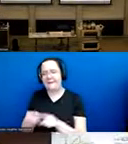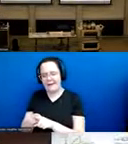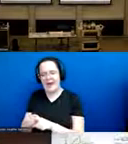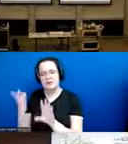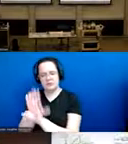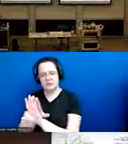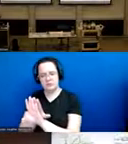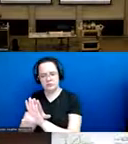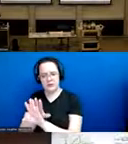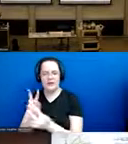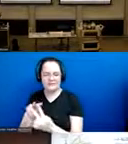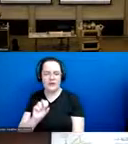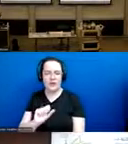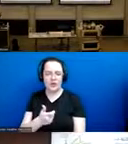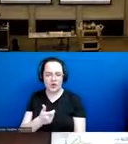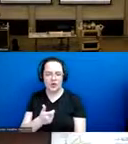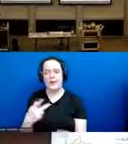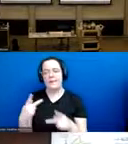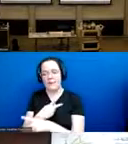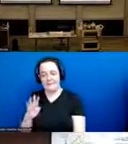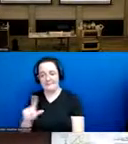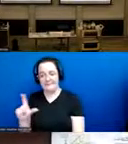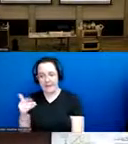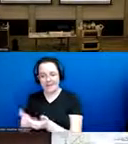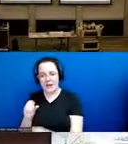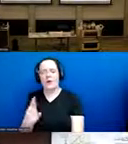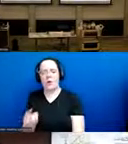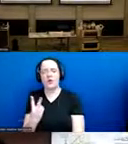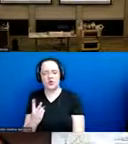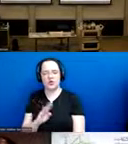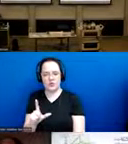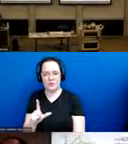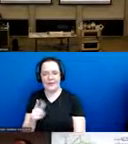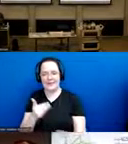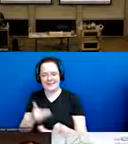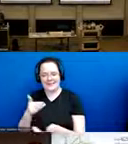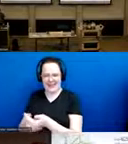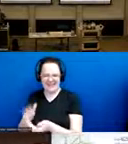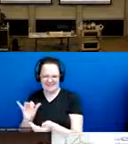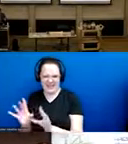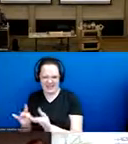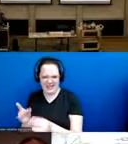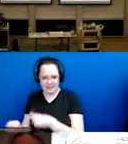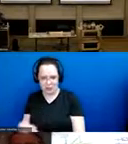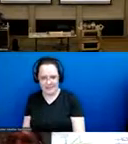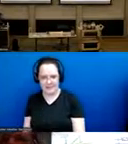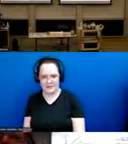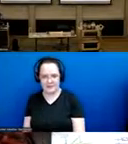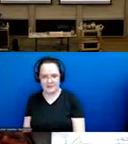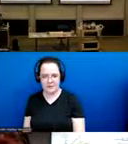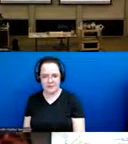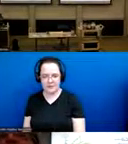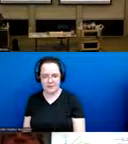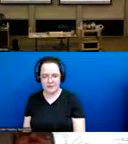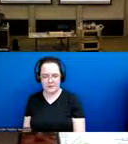qubits multiplying the Bell states or 2 Bell states as you do it for entanglement swapping. Right, so that's the inherent, it's beautiful. This is why we all love quantum